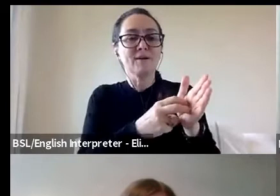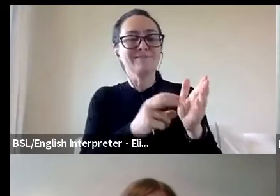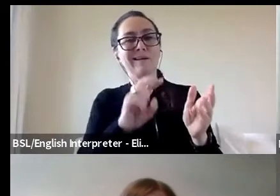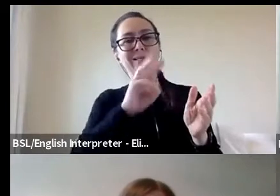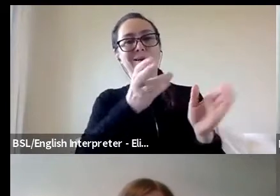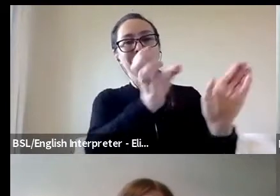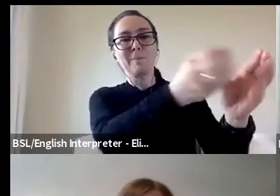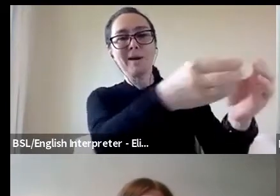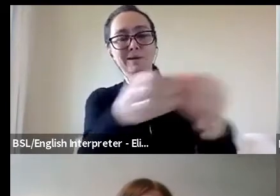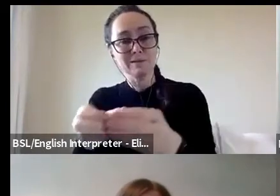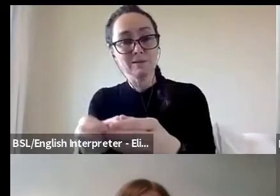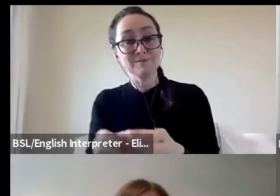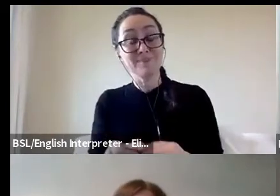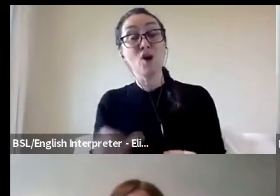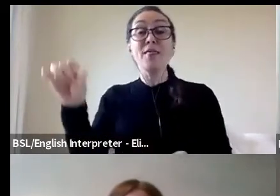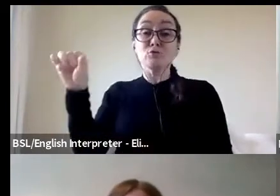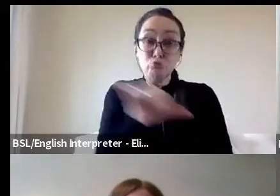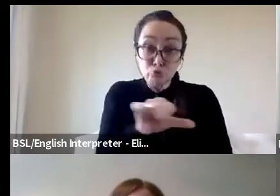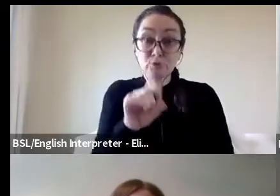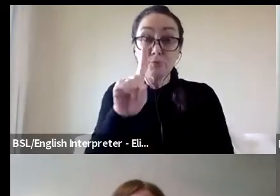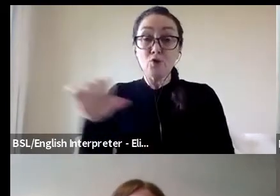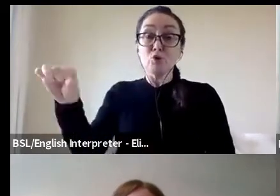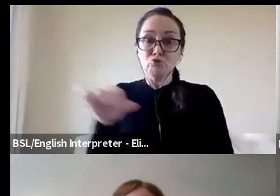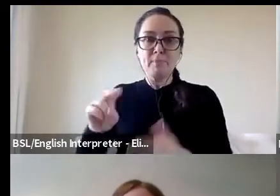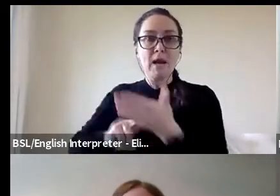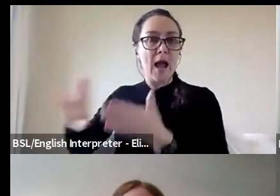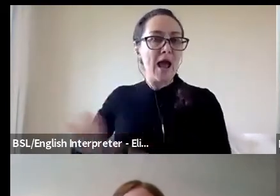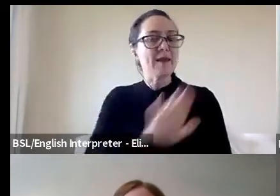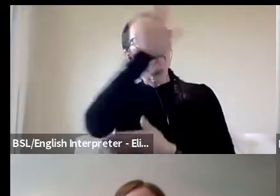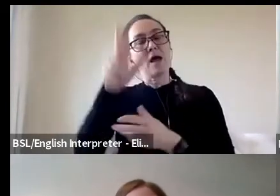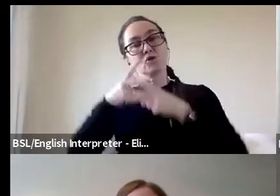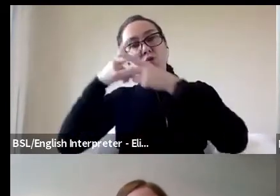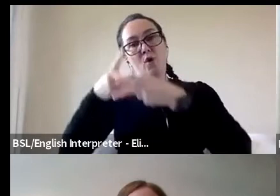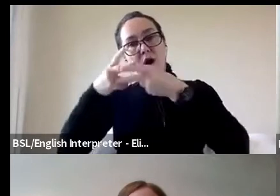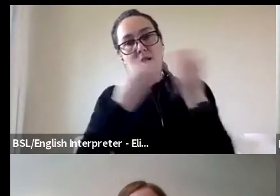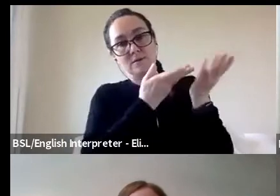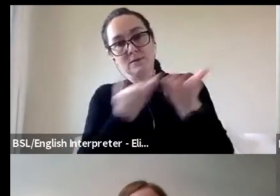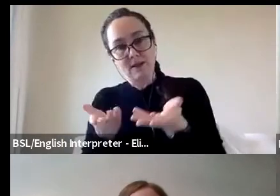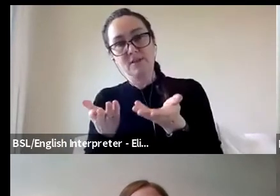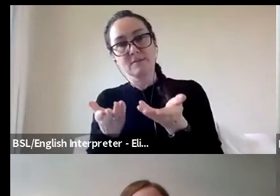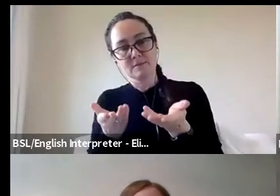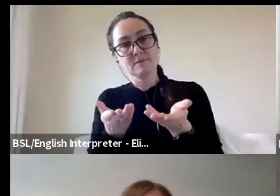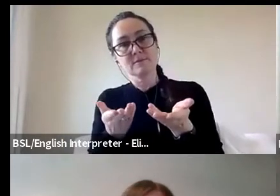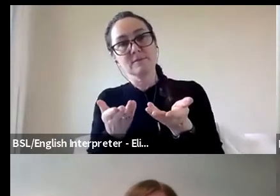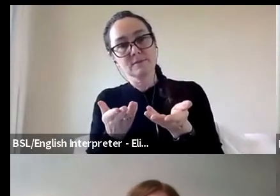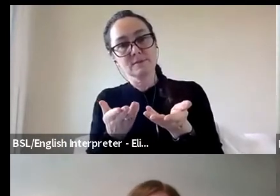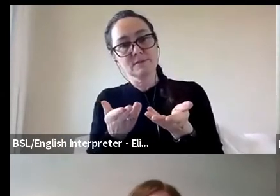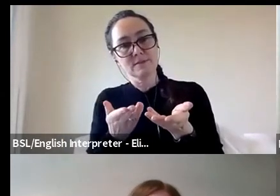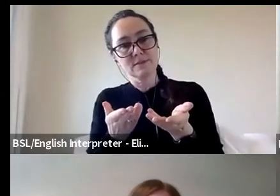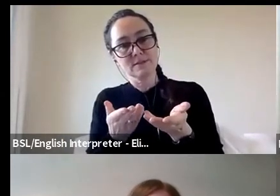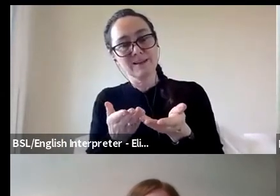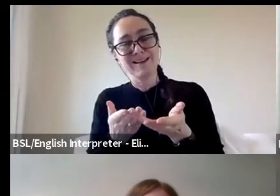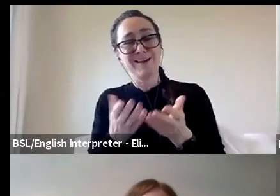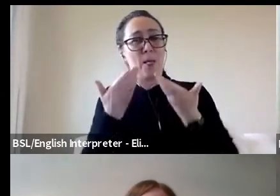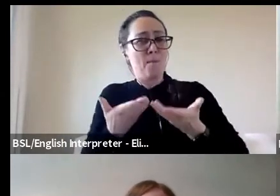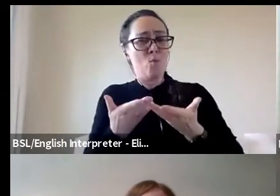There should be a national care service, in my view. And at the moment, the sort of race to the bottom tendering